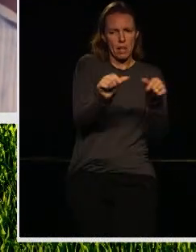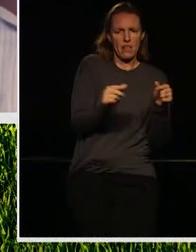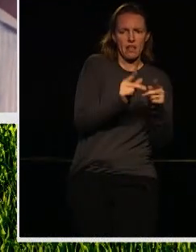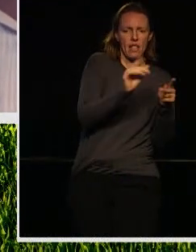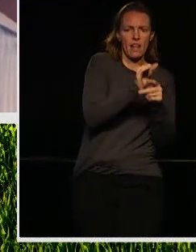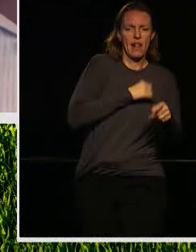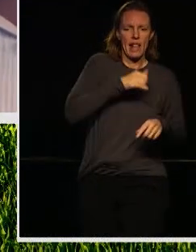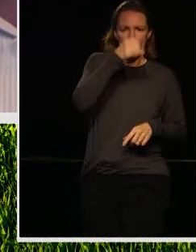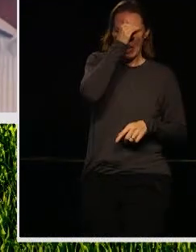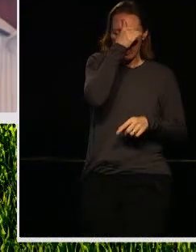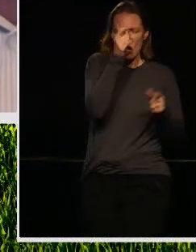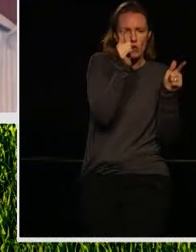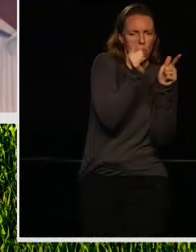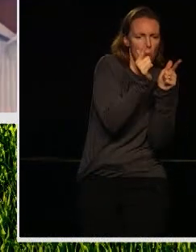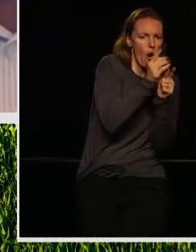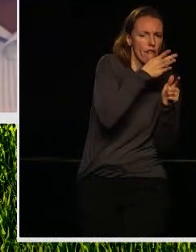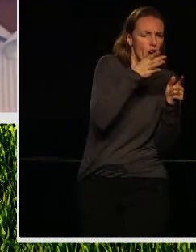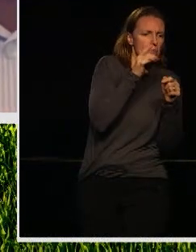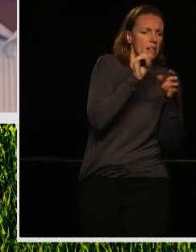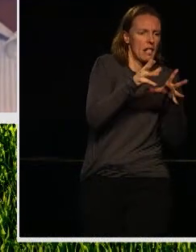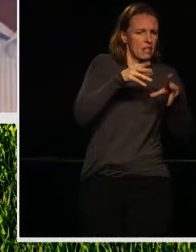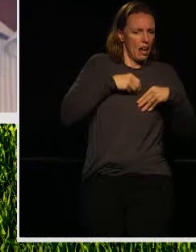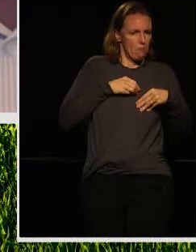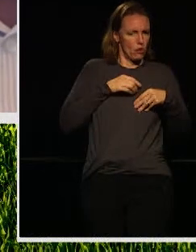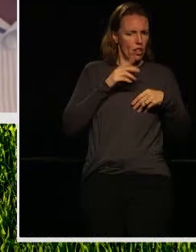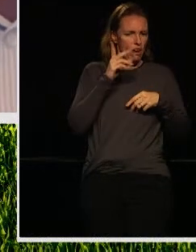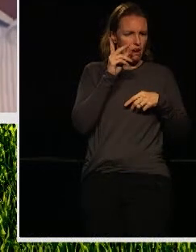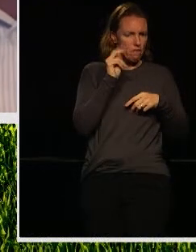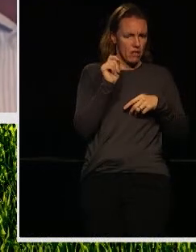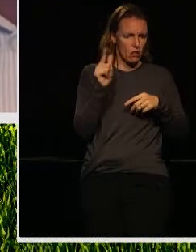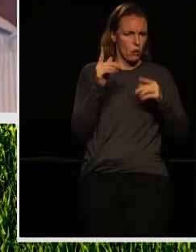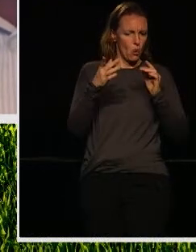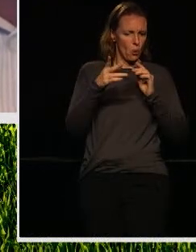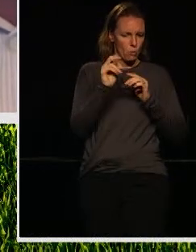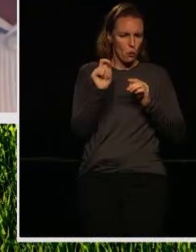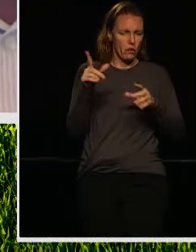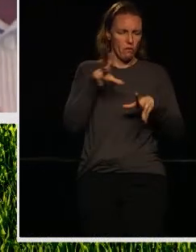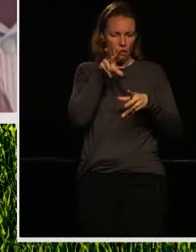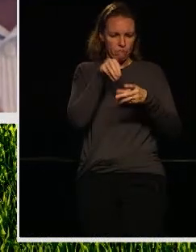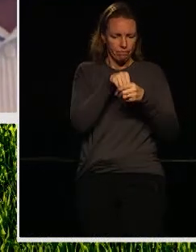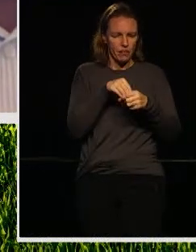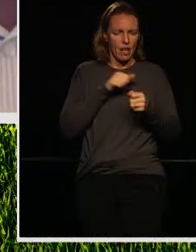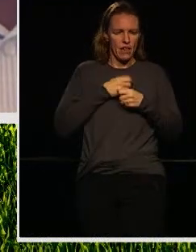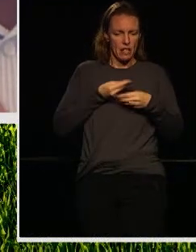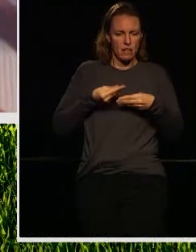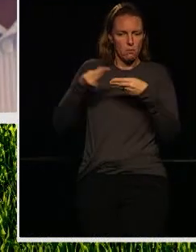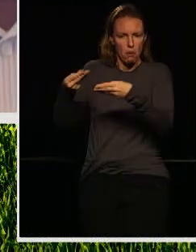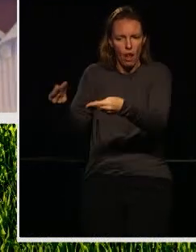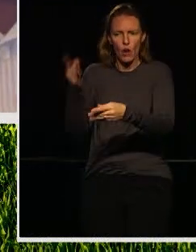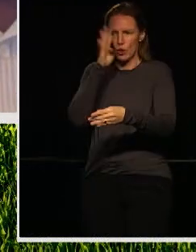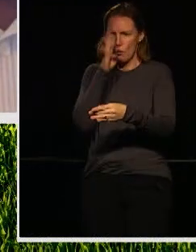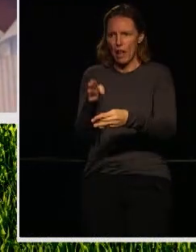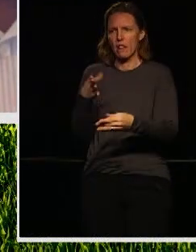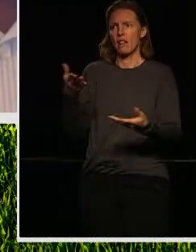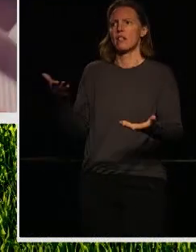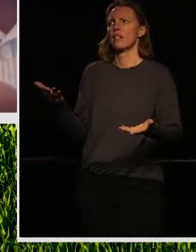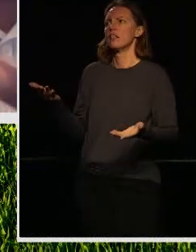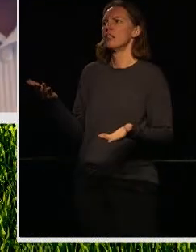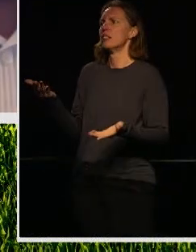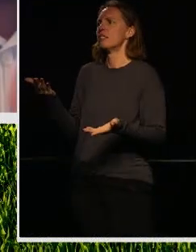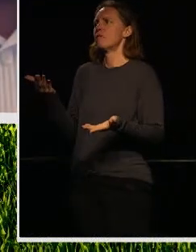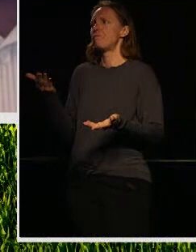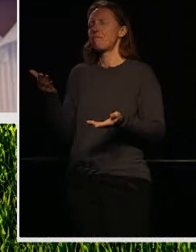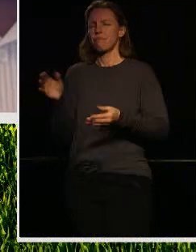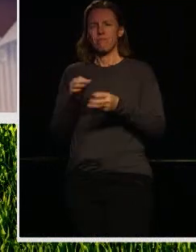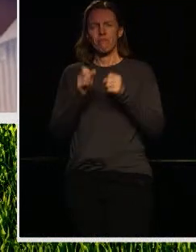like more smallholder farmers, there is a lot of adoption of digital tools for like engaging the farmer as a supplier directly. Like, I mean, it's